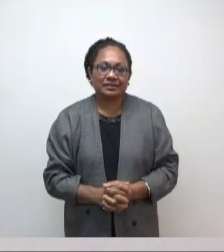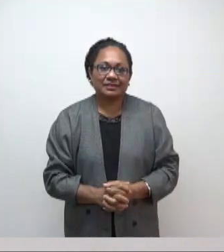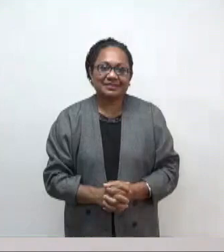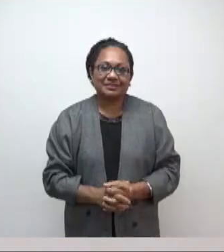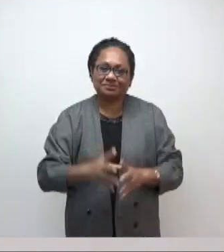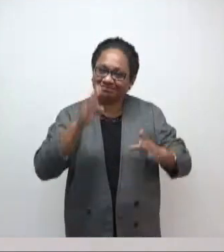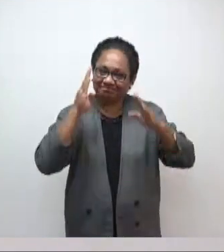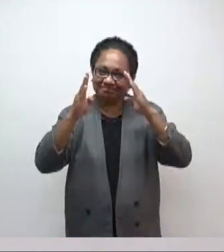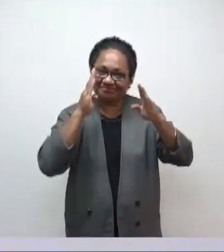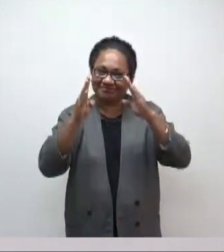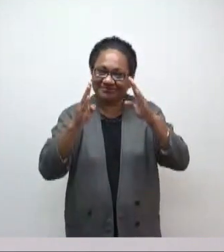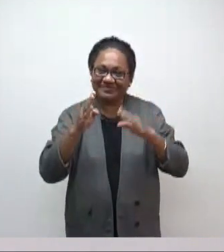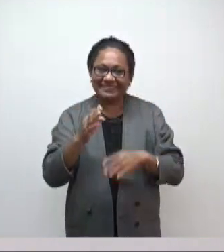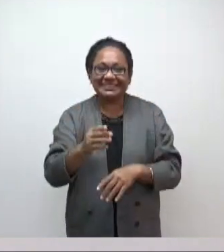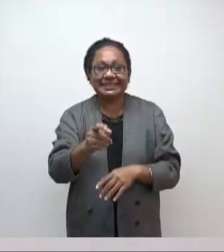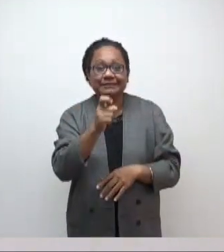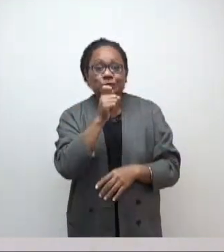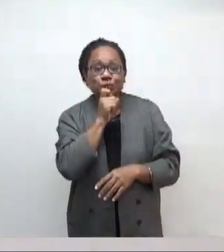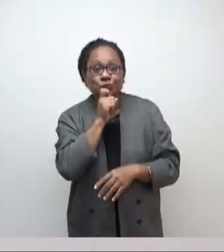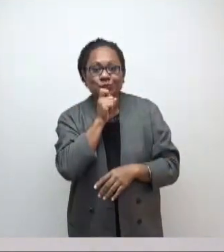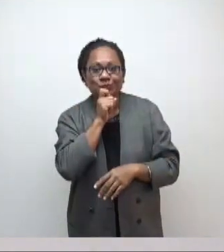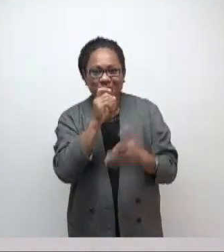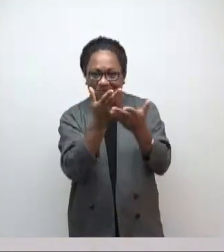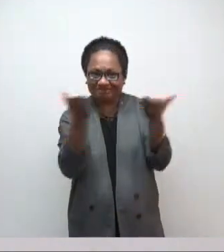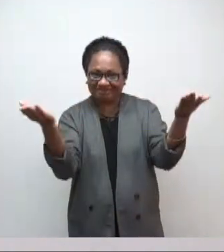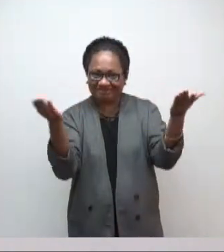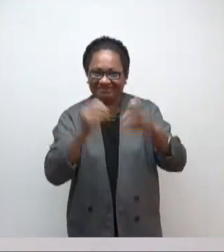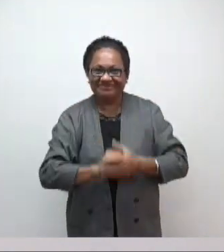Bulawanak, and a very good afternoon to you all.